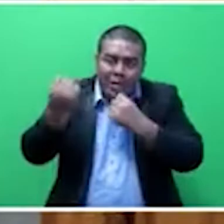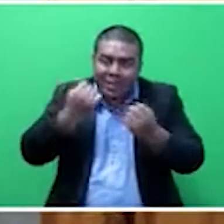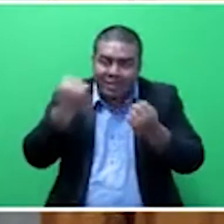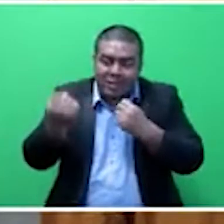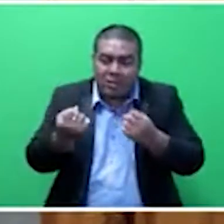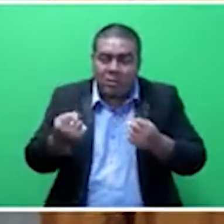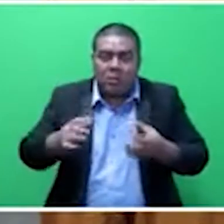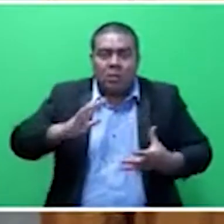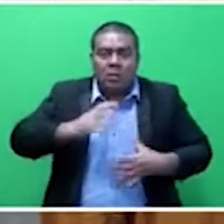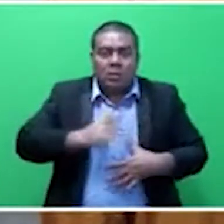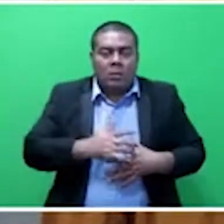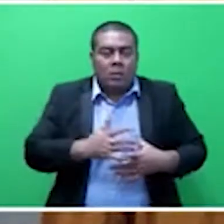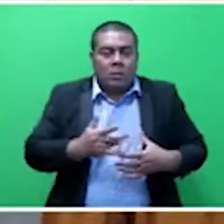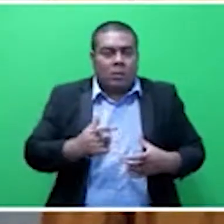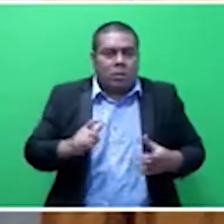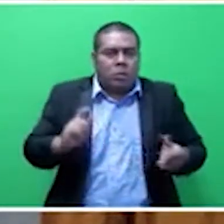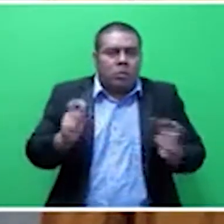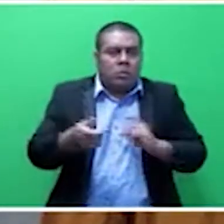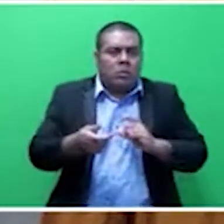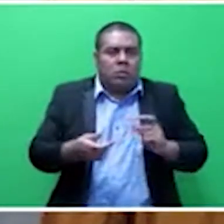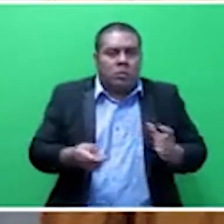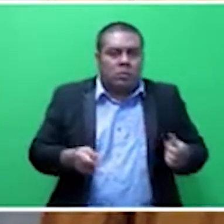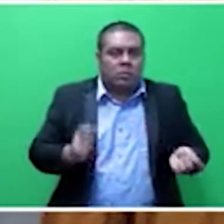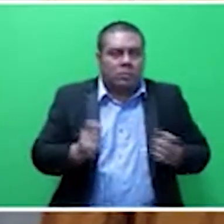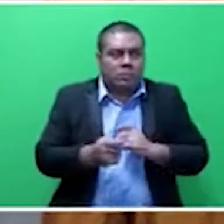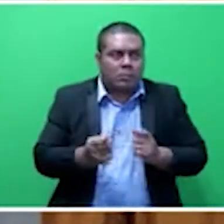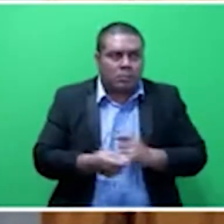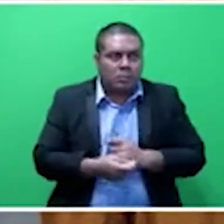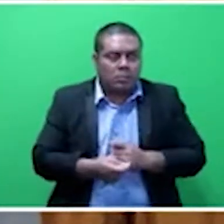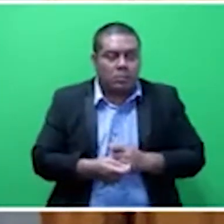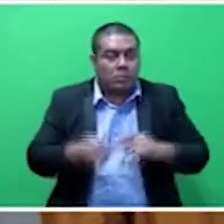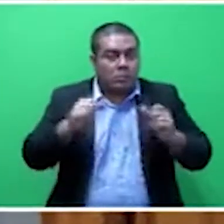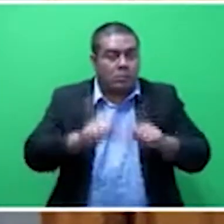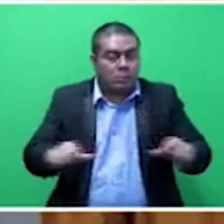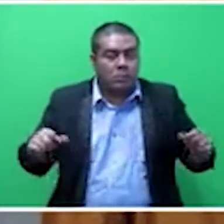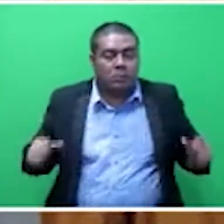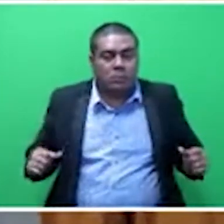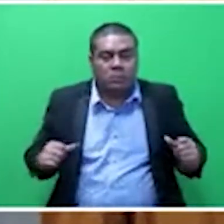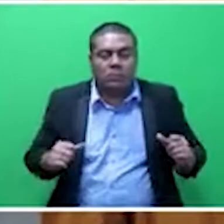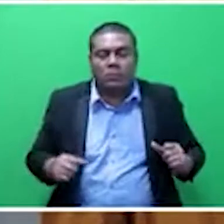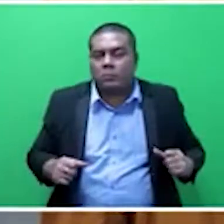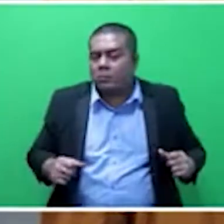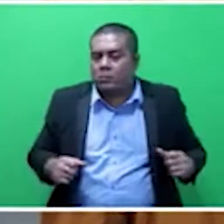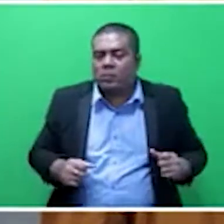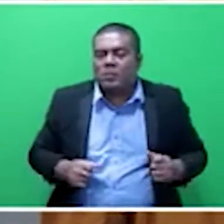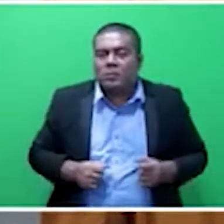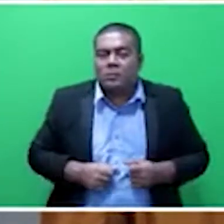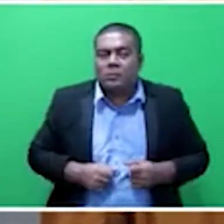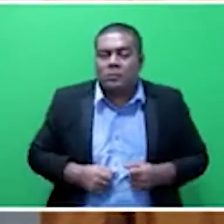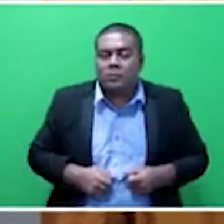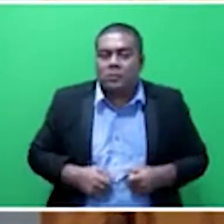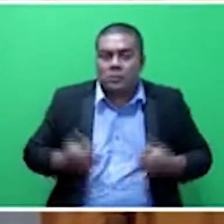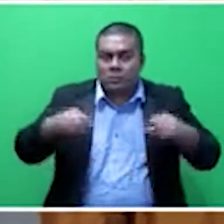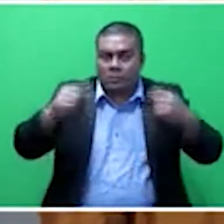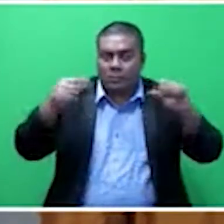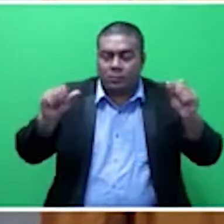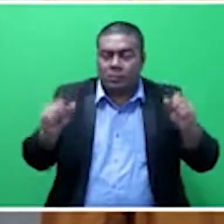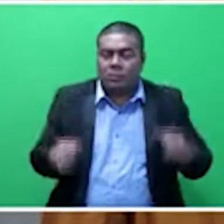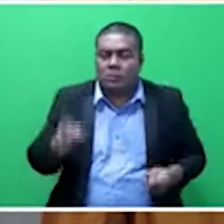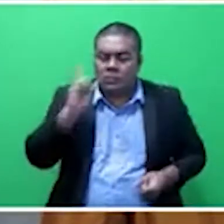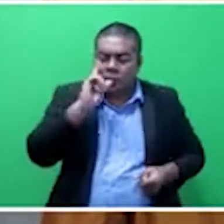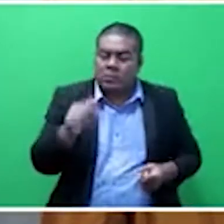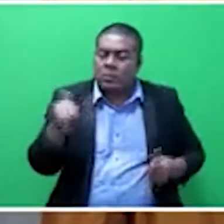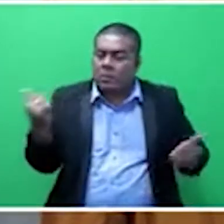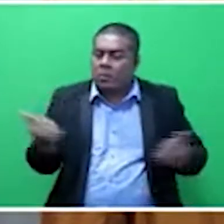to climate change. Mr. Speaker, sir, agriculture sector was a success during the pandemic, as we have seen plenty of people returning to farms